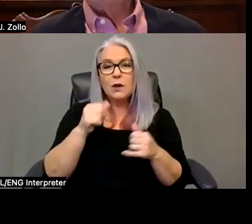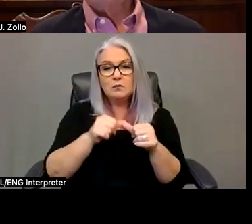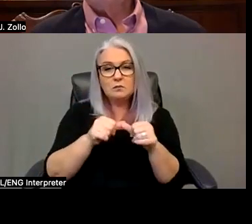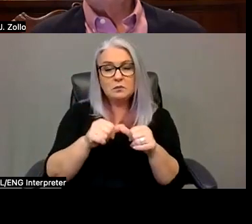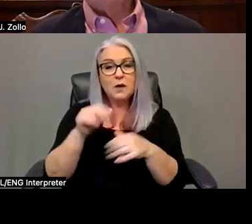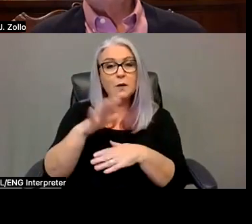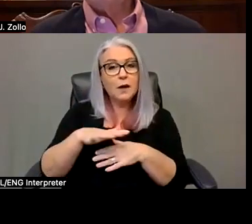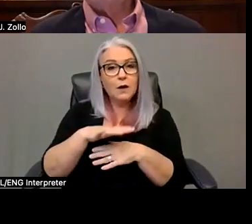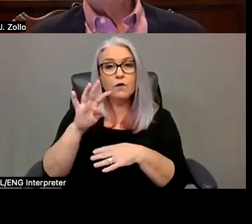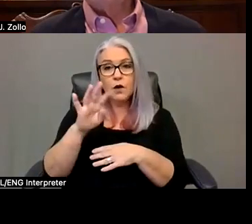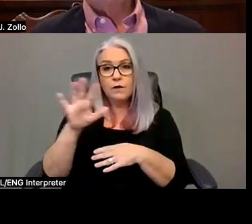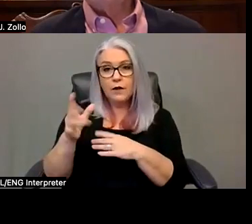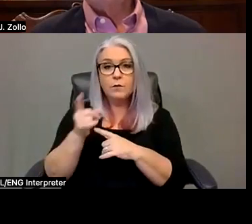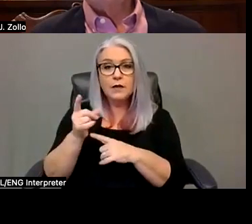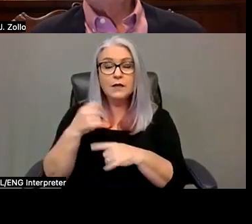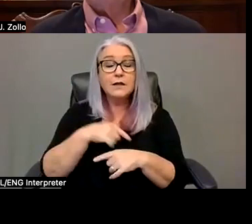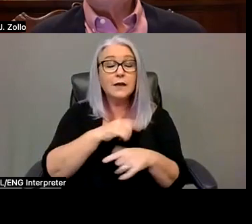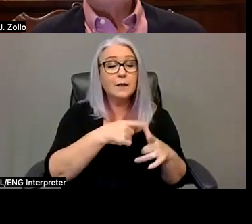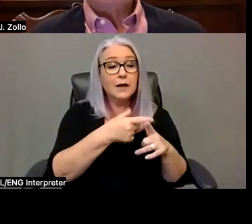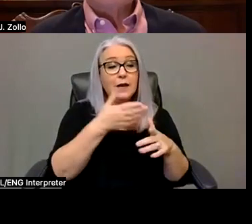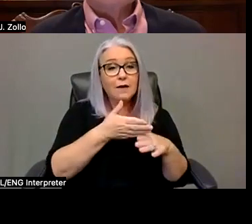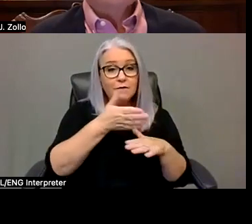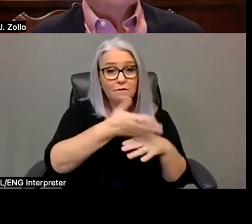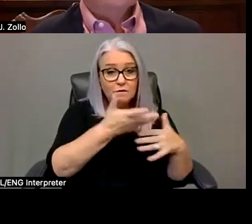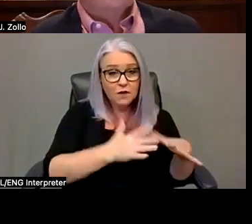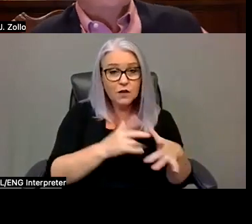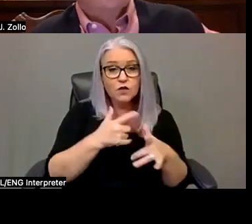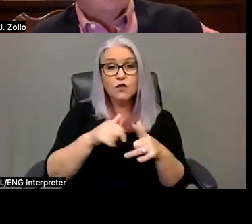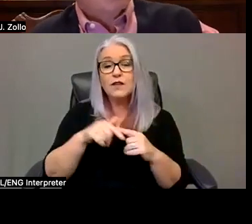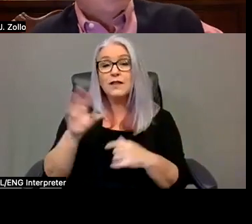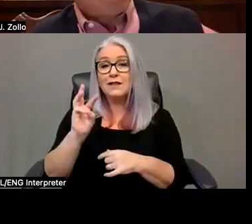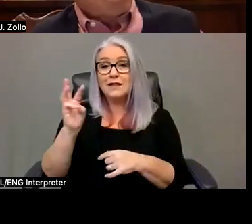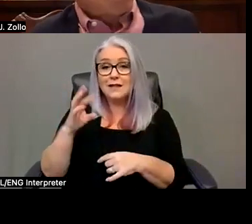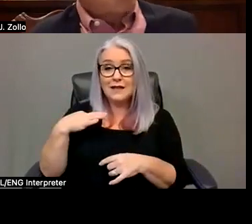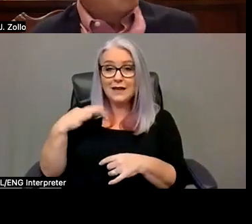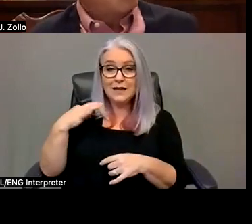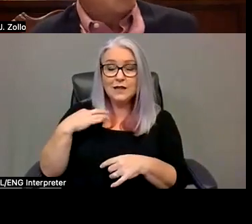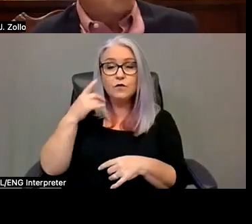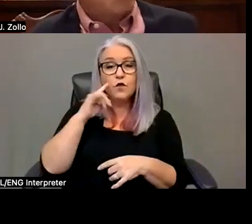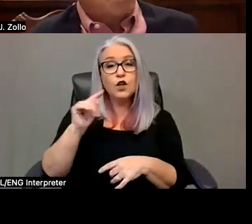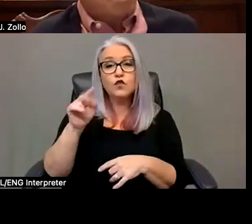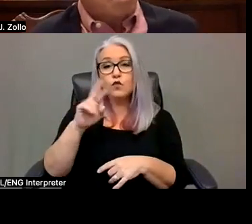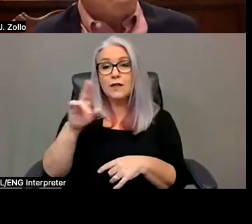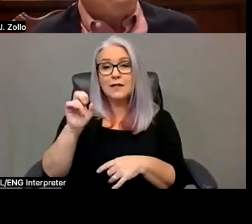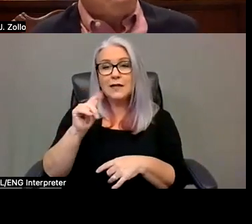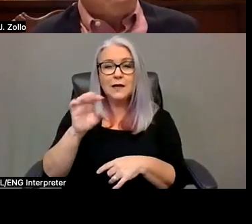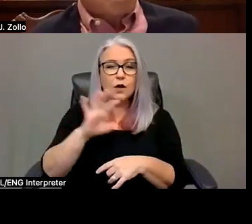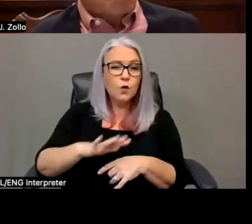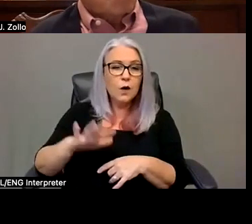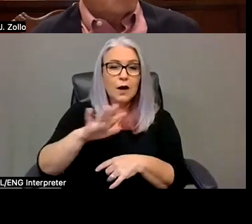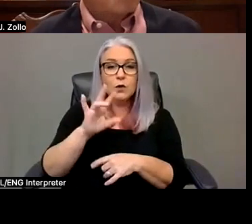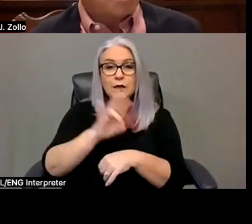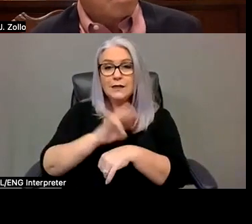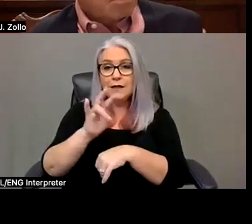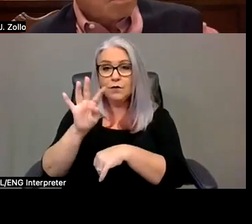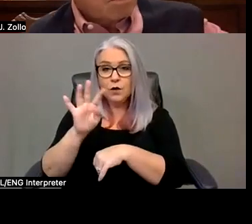balance of the forum will feature the 6 candidates for trustee that will begin around 7:45 p.m. Our